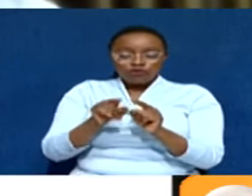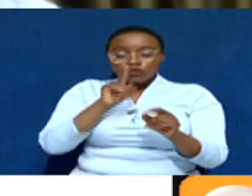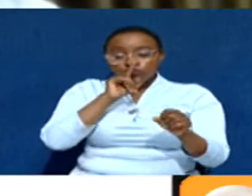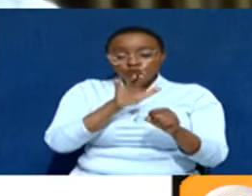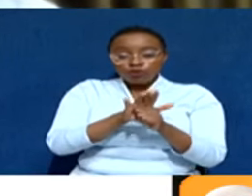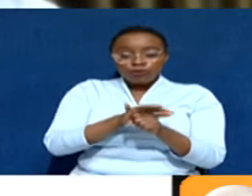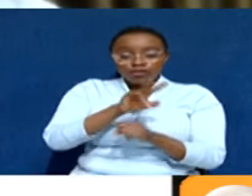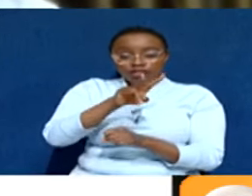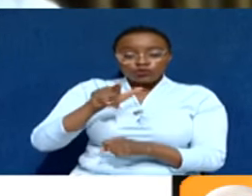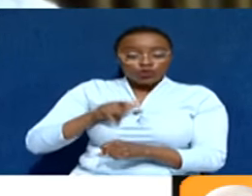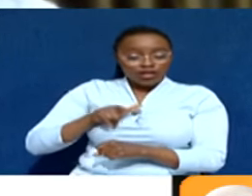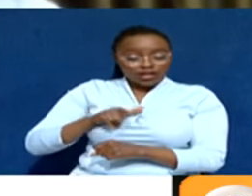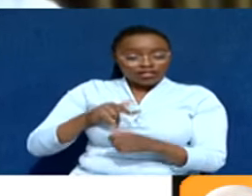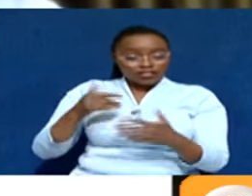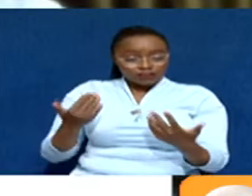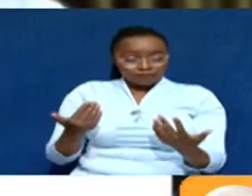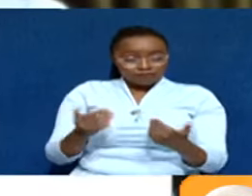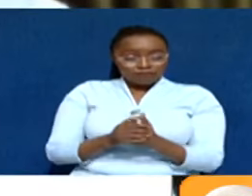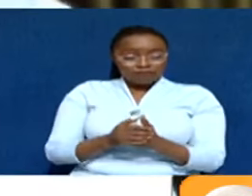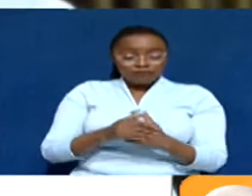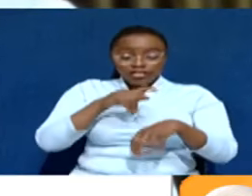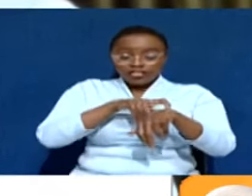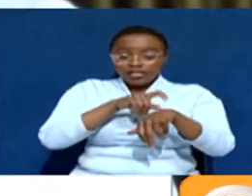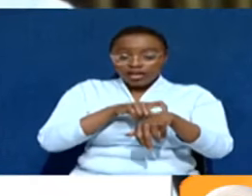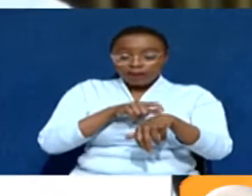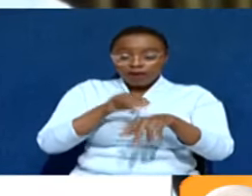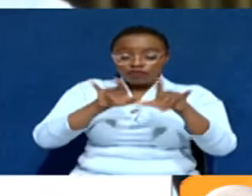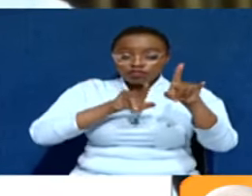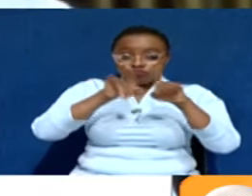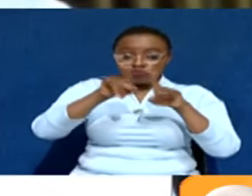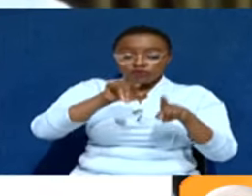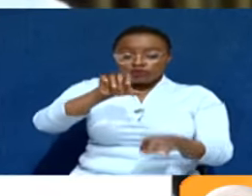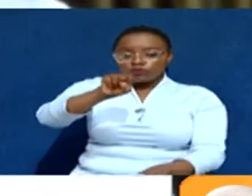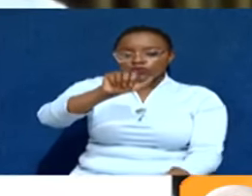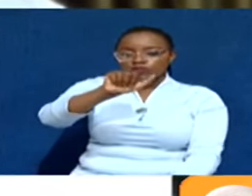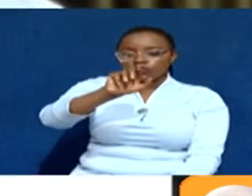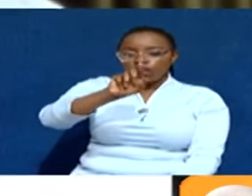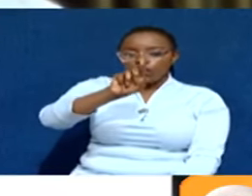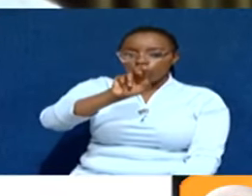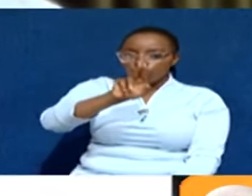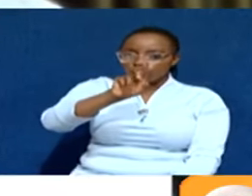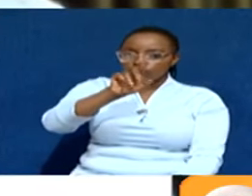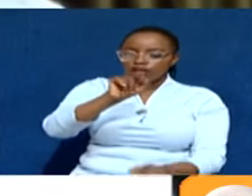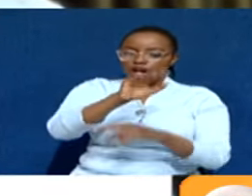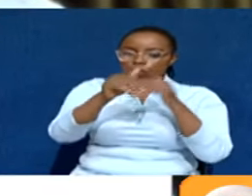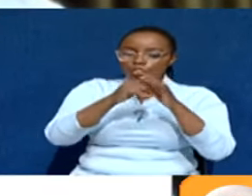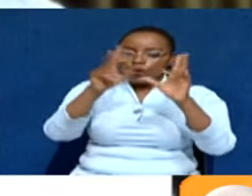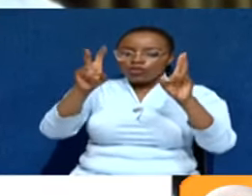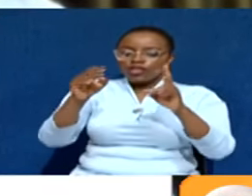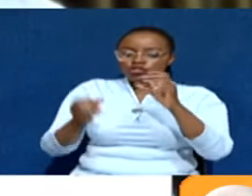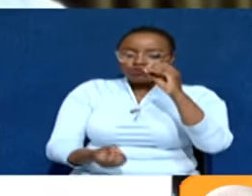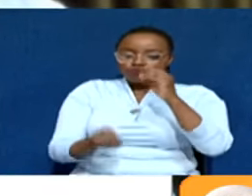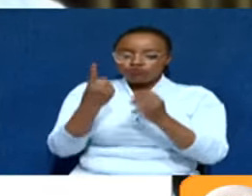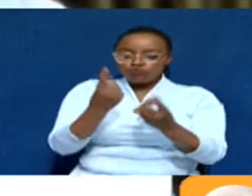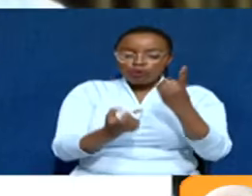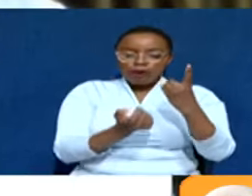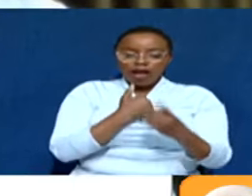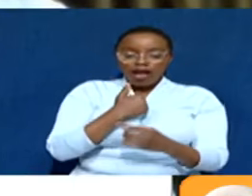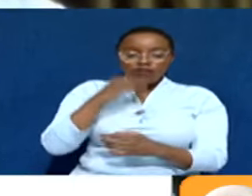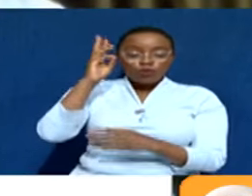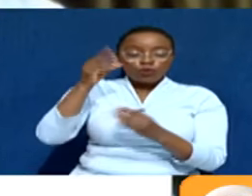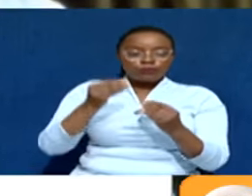assure the two ladies that once we travel to Saudi Arabia, all these issues that you have brought for will